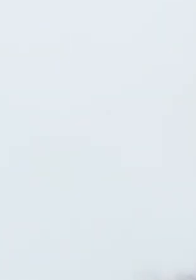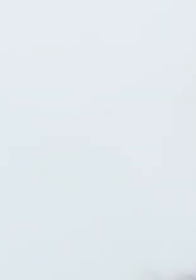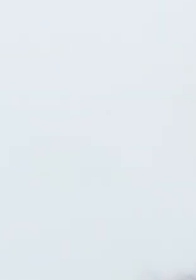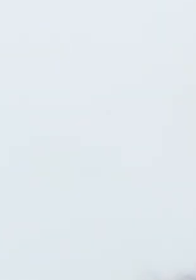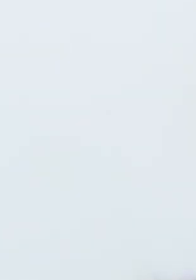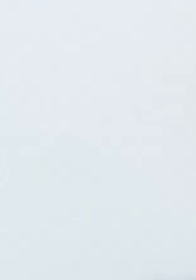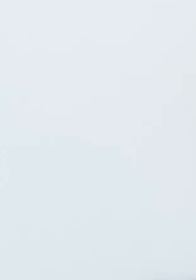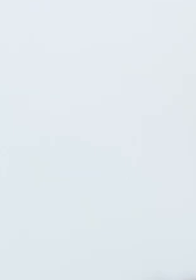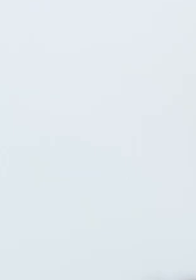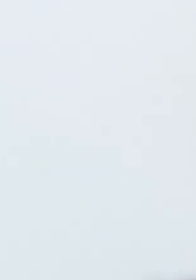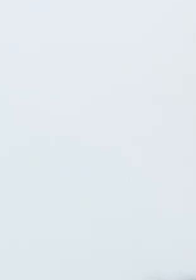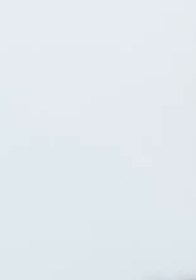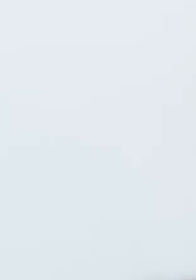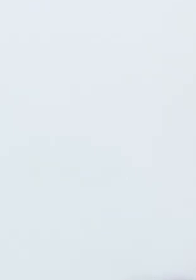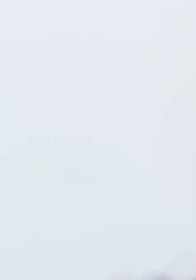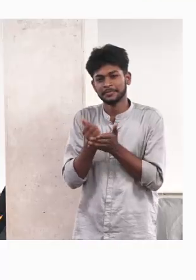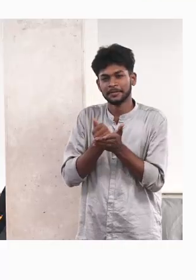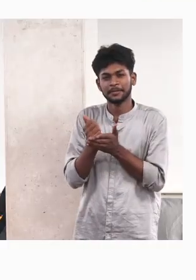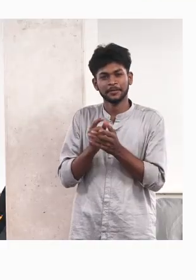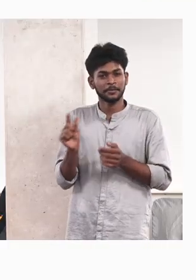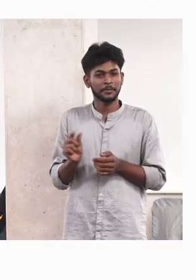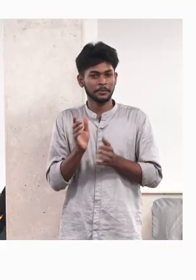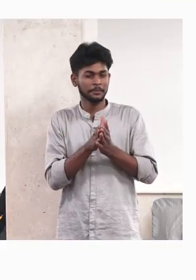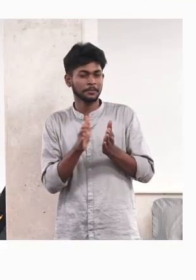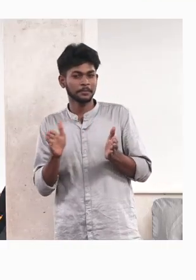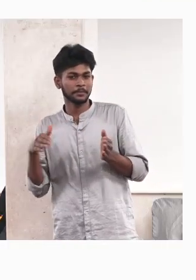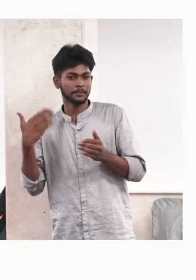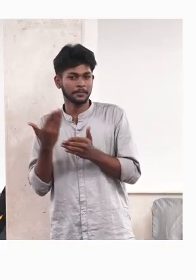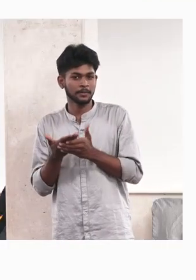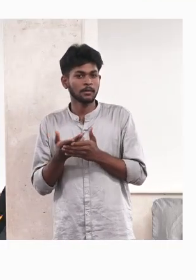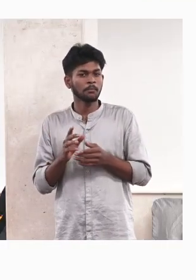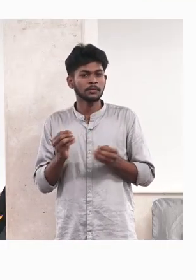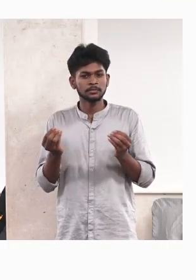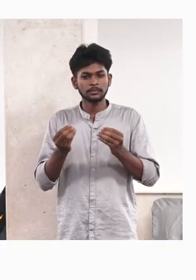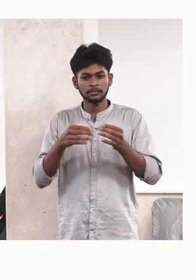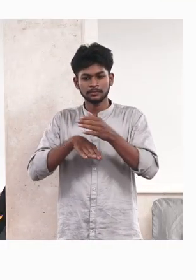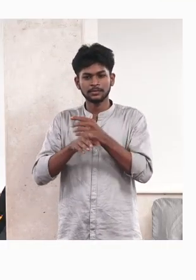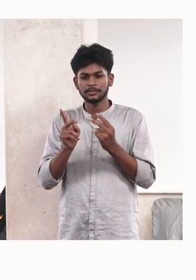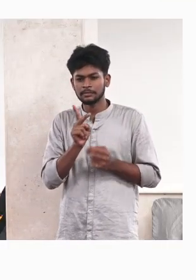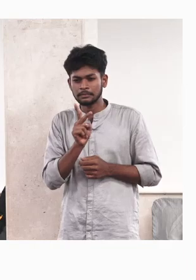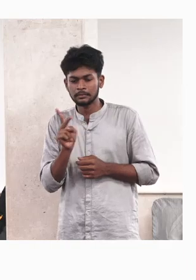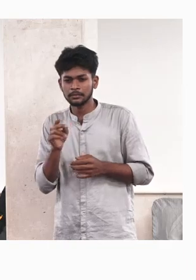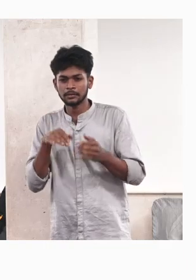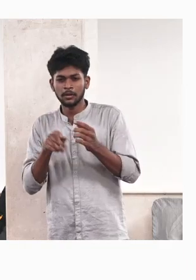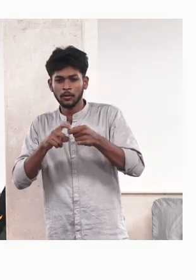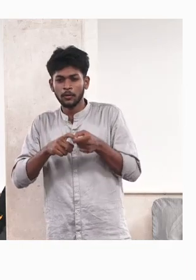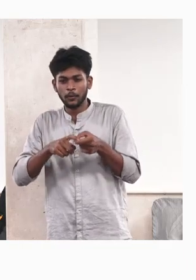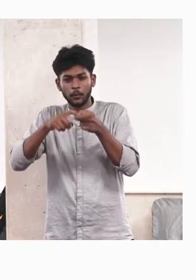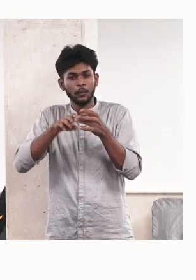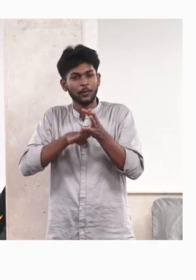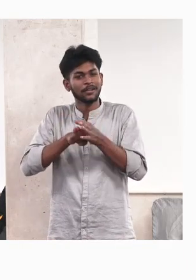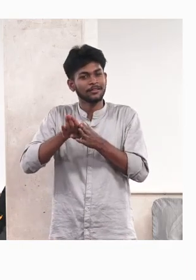We were using the dialogical practices, but now I see so much of change, the quality